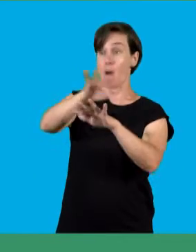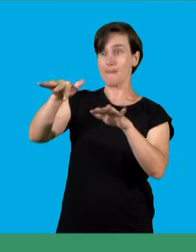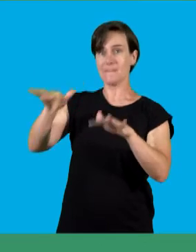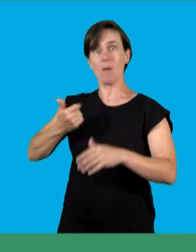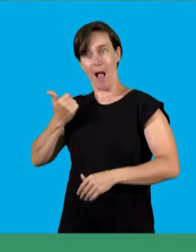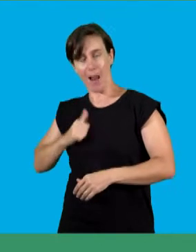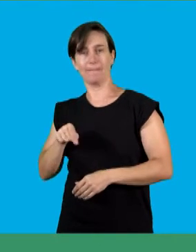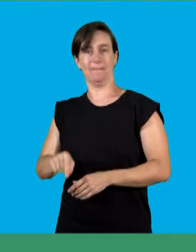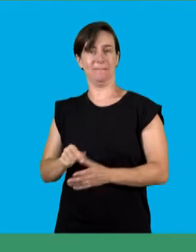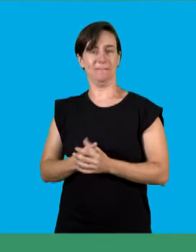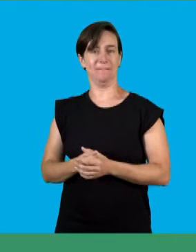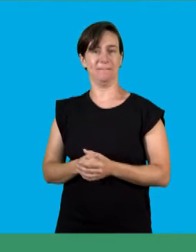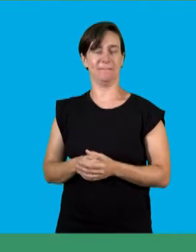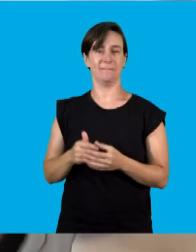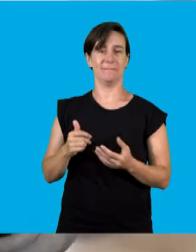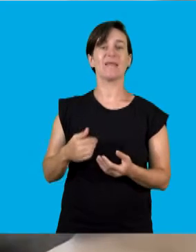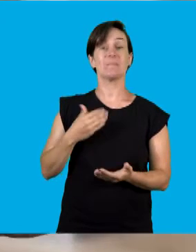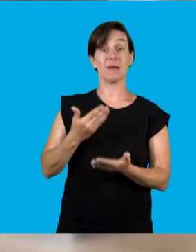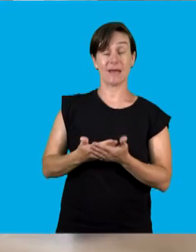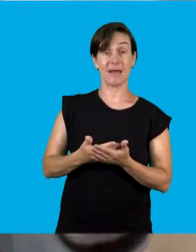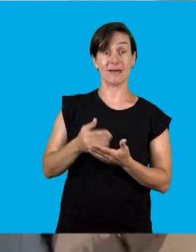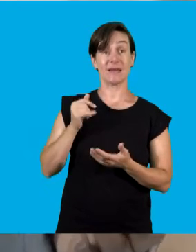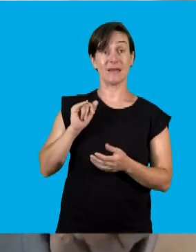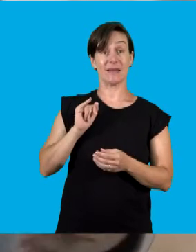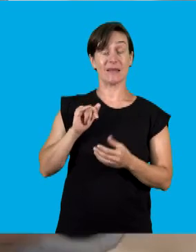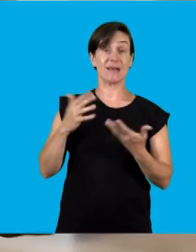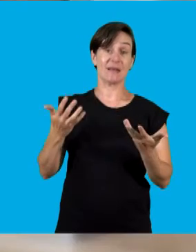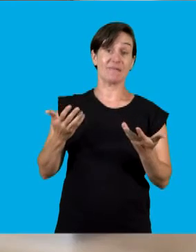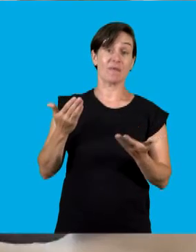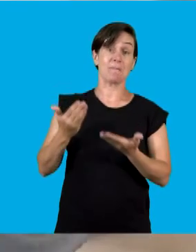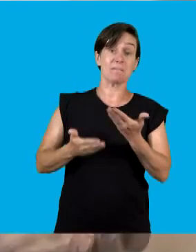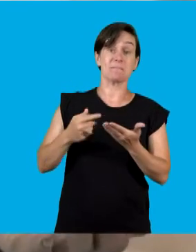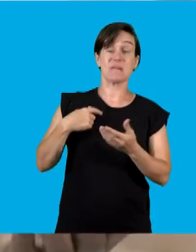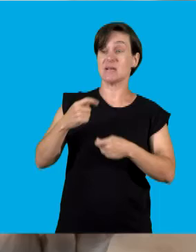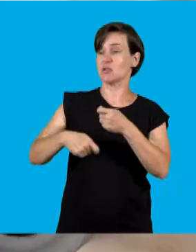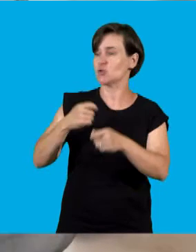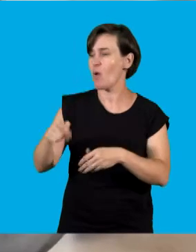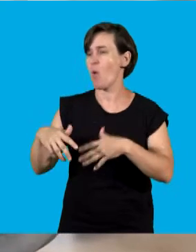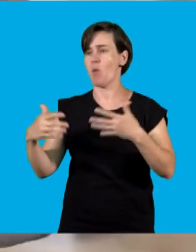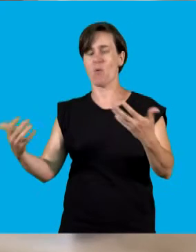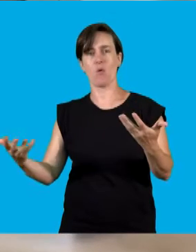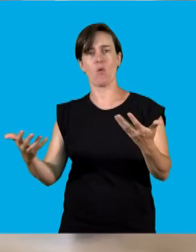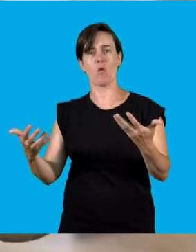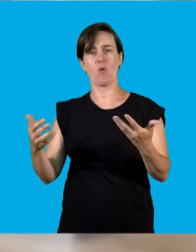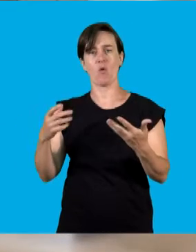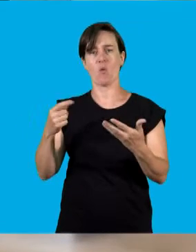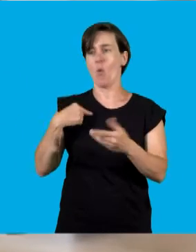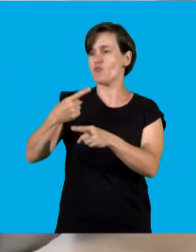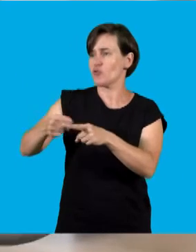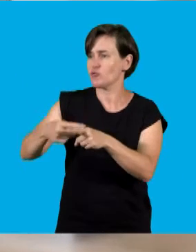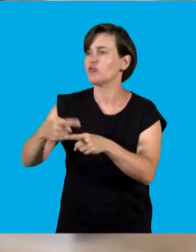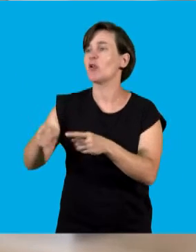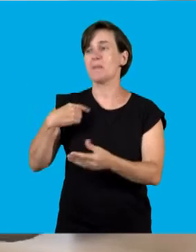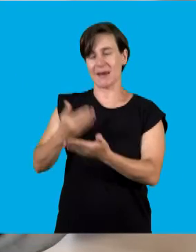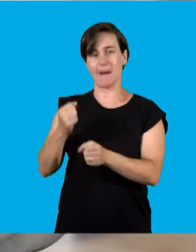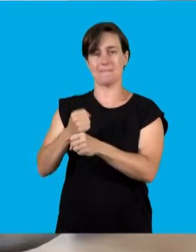desires of the people. And that idea, it can be sold. Again, if it's not sold, it can be leased so that it can earn you an